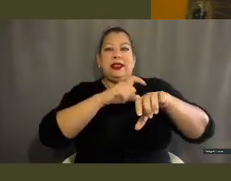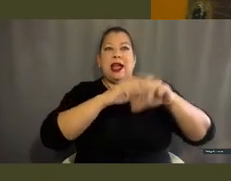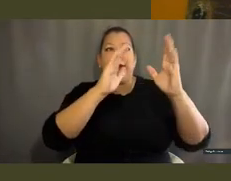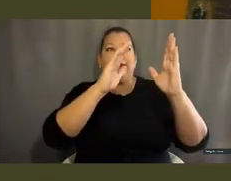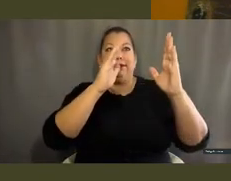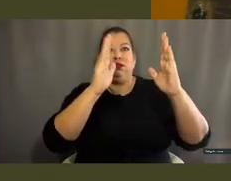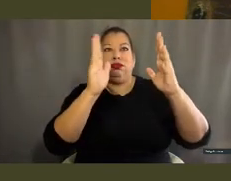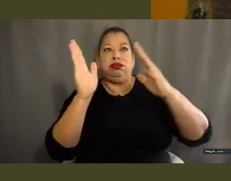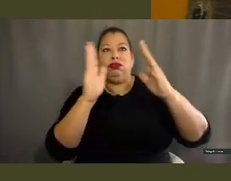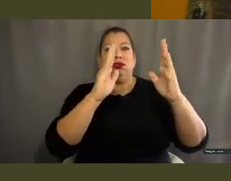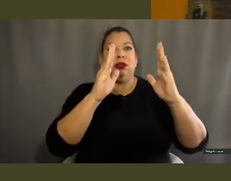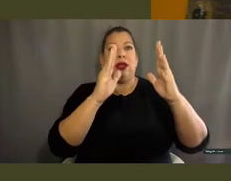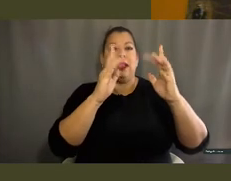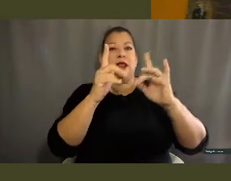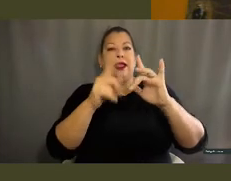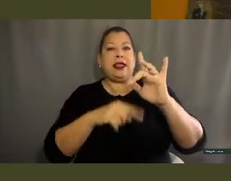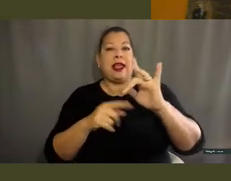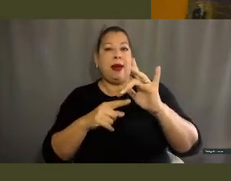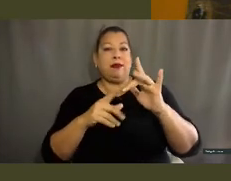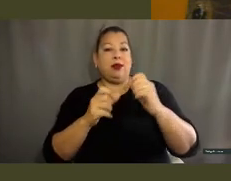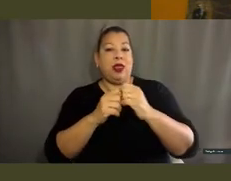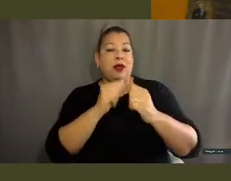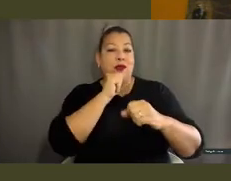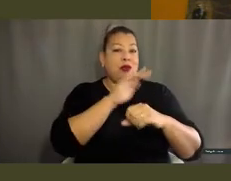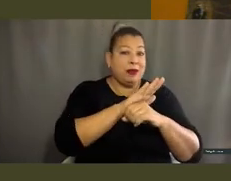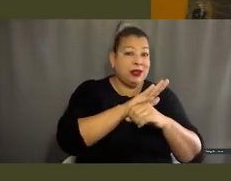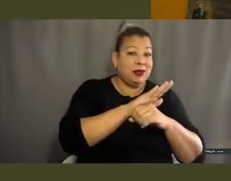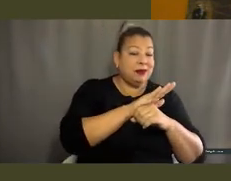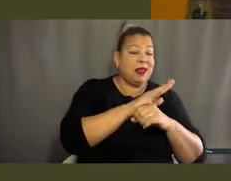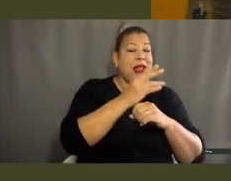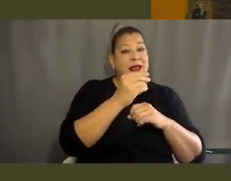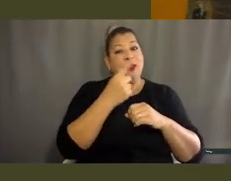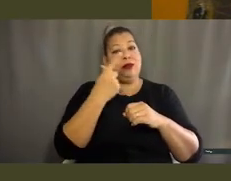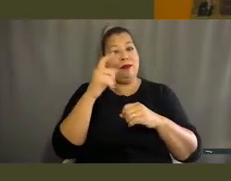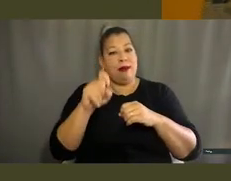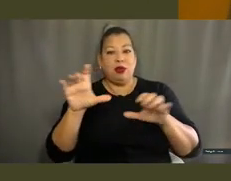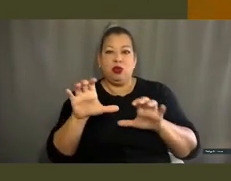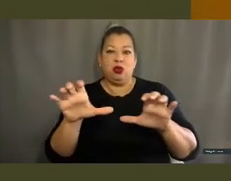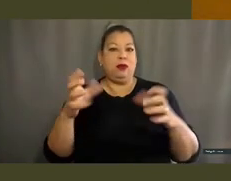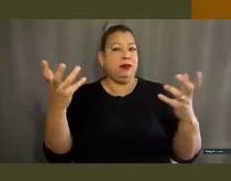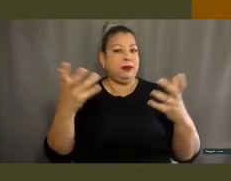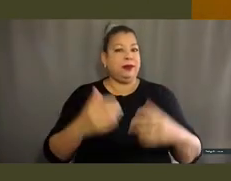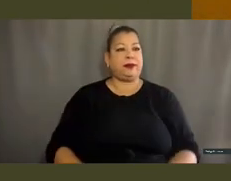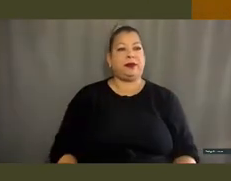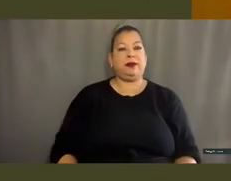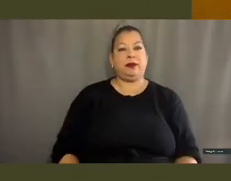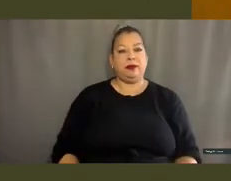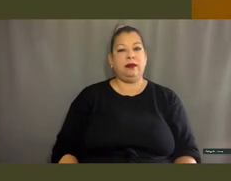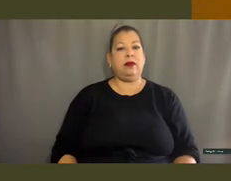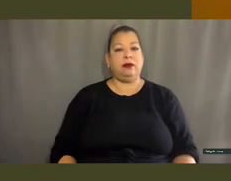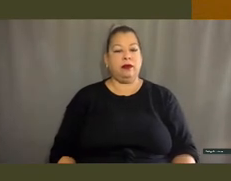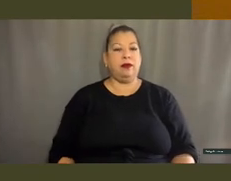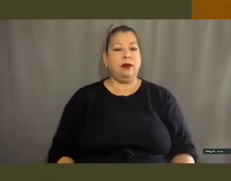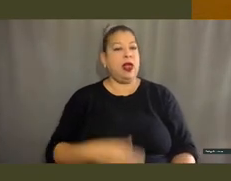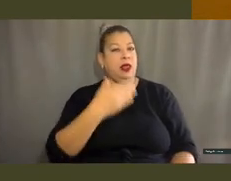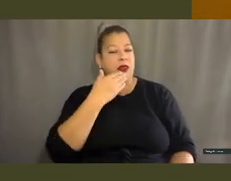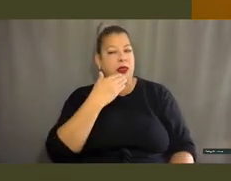gap between promises and what we need to deliver? Sure, yeah, thanks a lot, and thanks for the opportunity